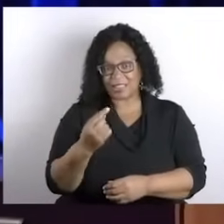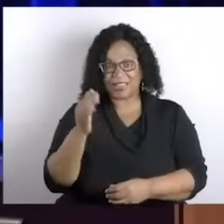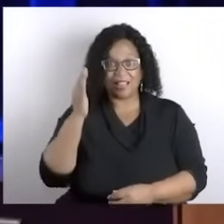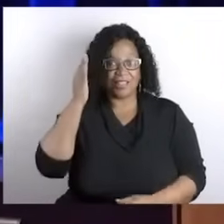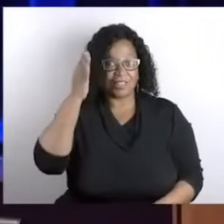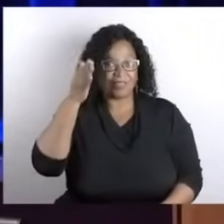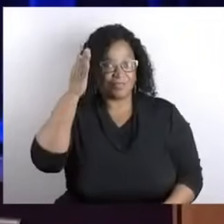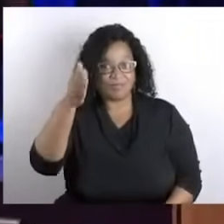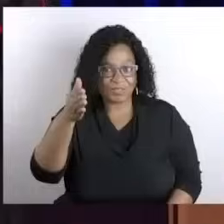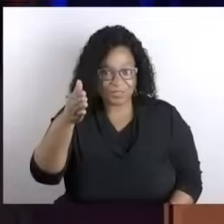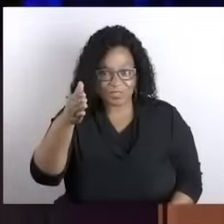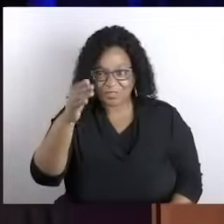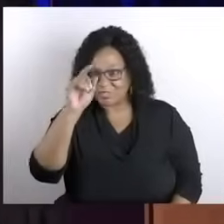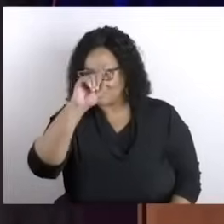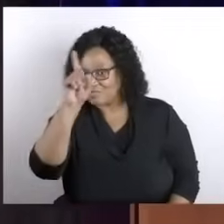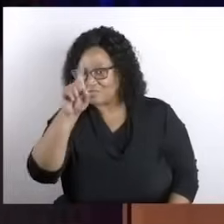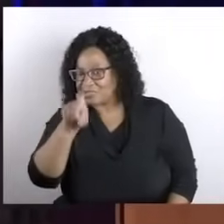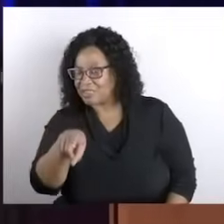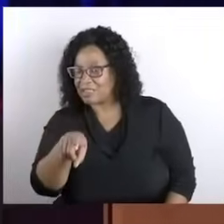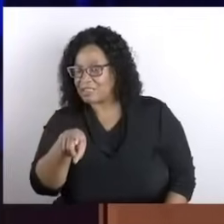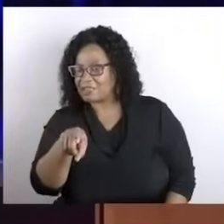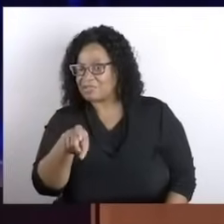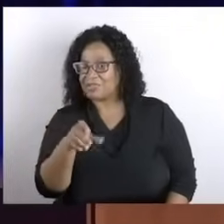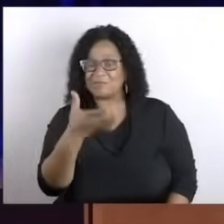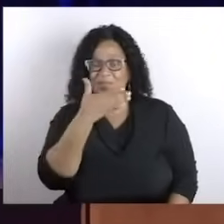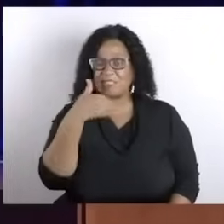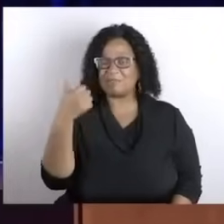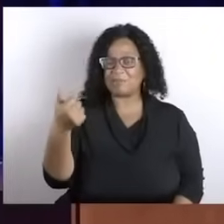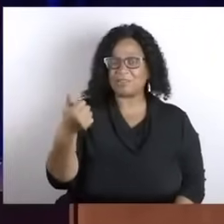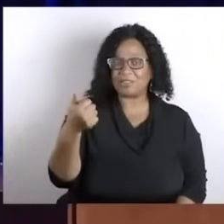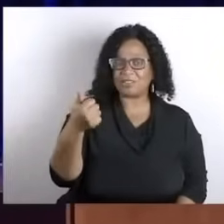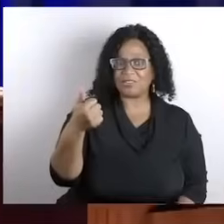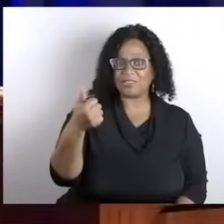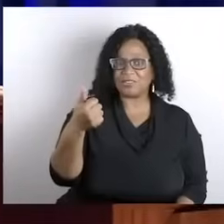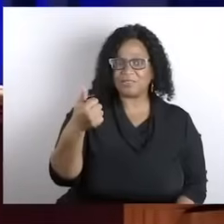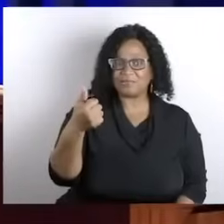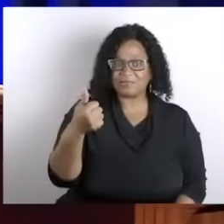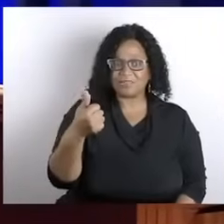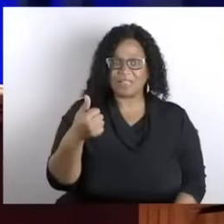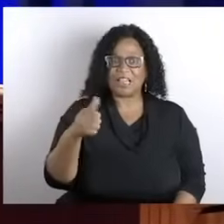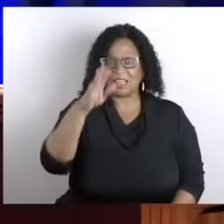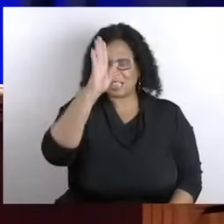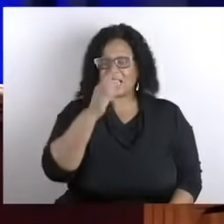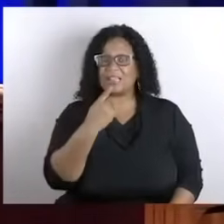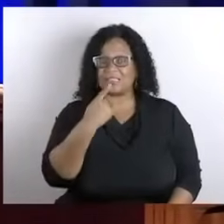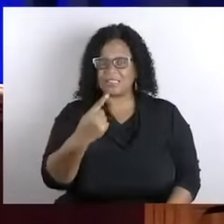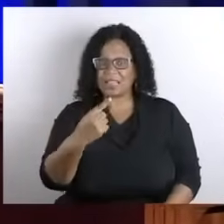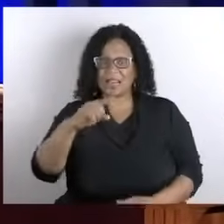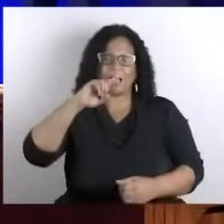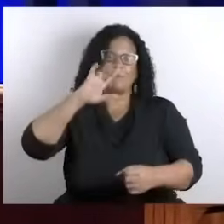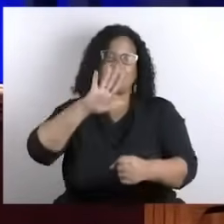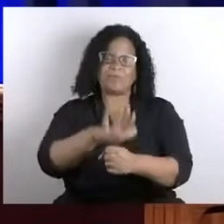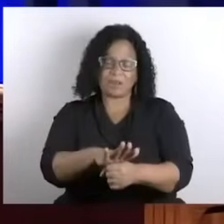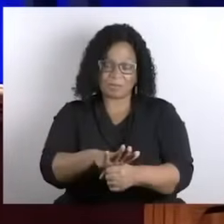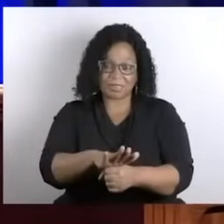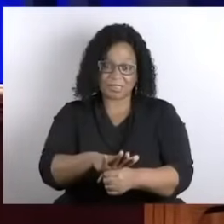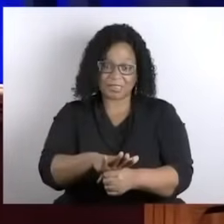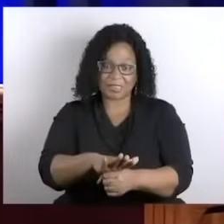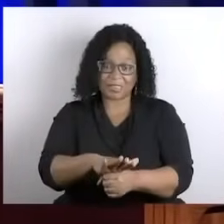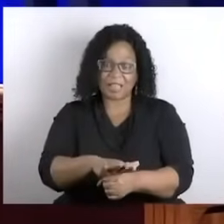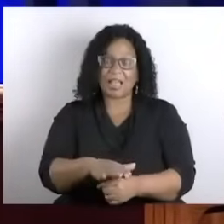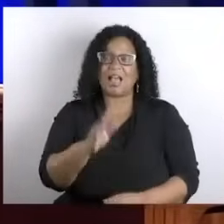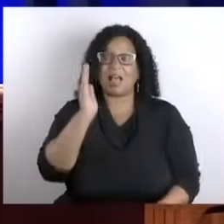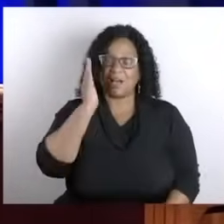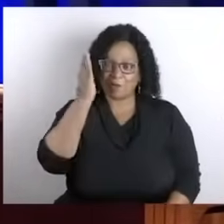going to get any better? And God says, here's my promise. That's the word that's used in verse 10. Here's my promise that I'm going to bring you